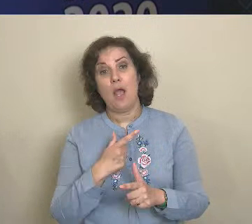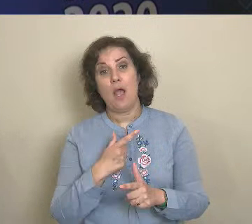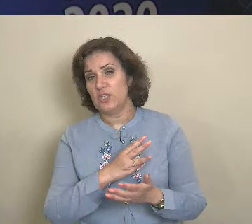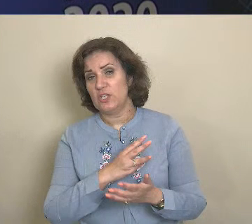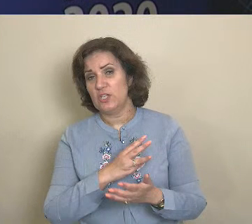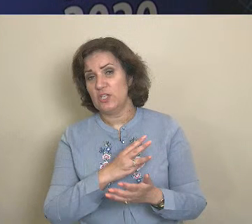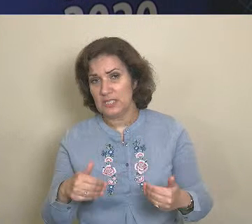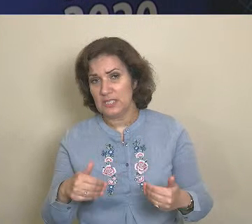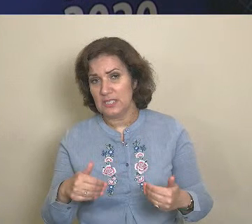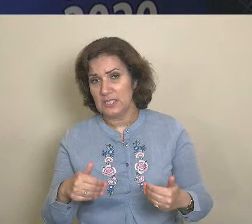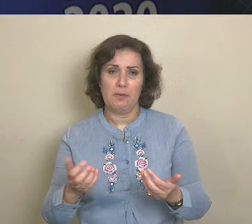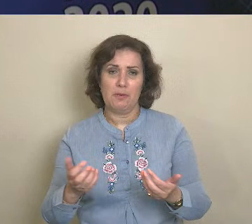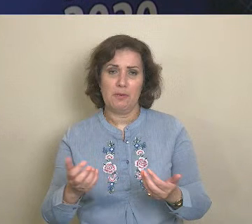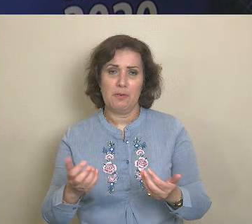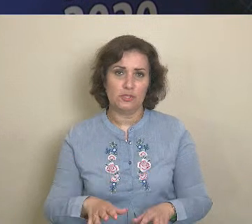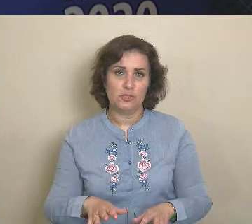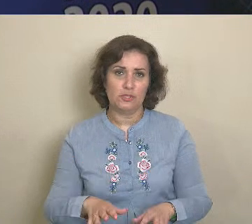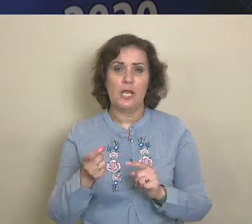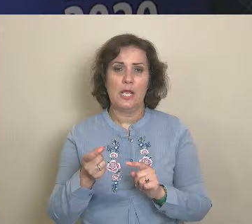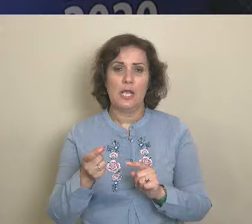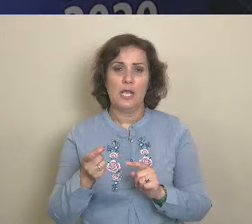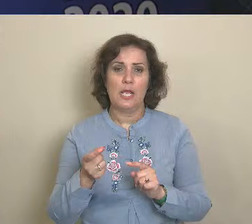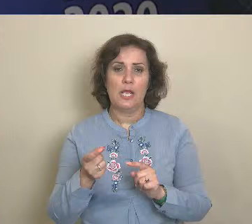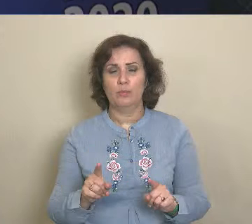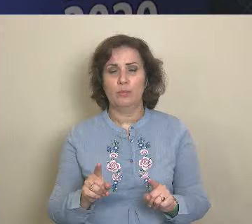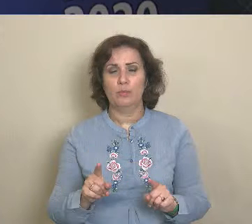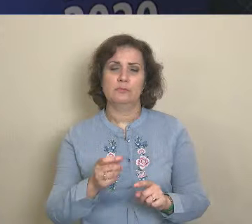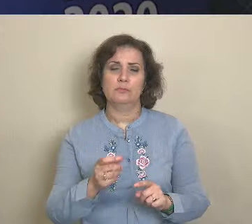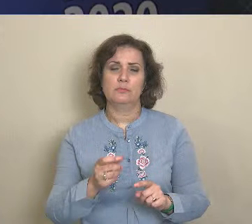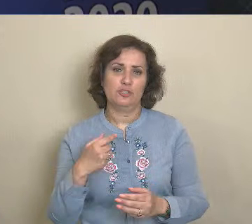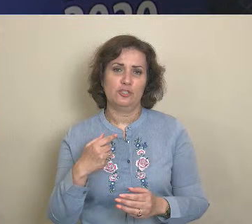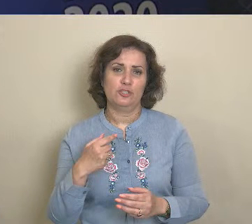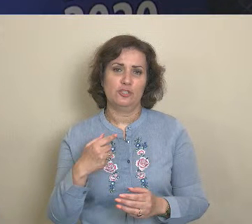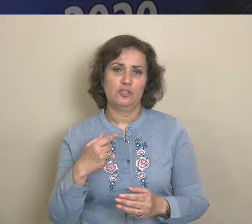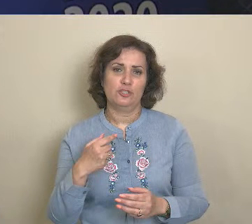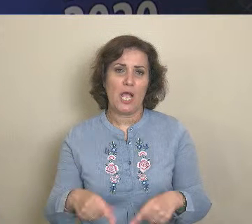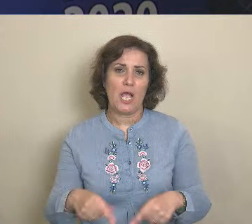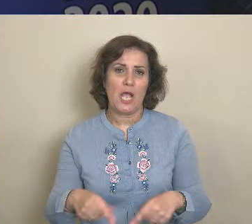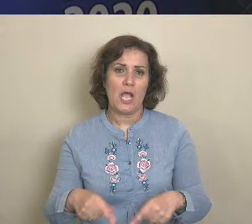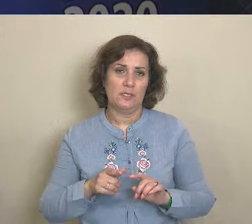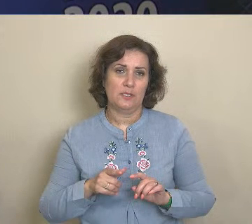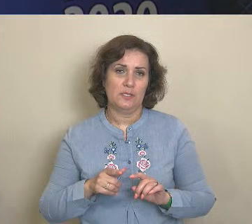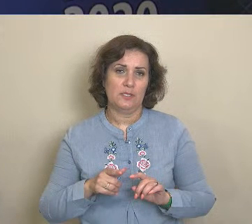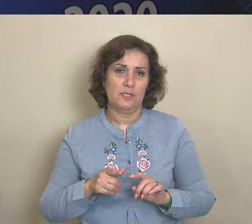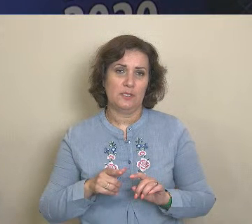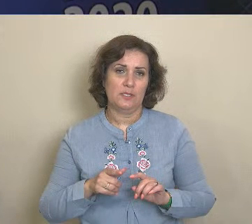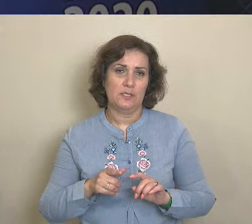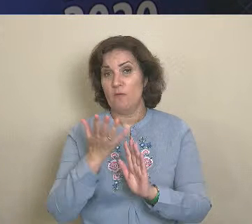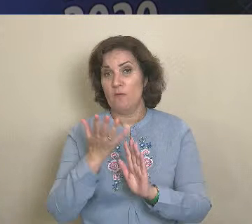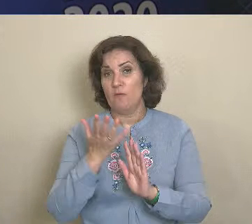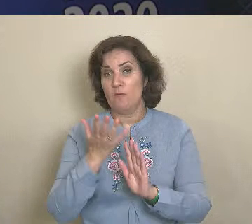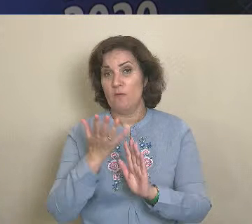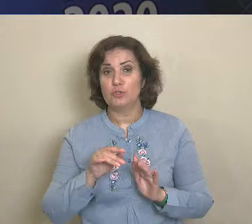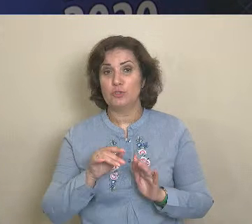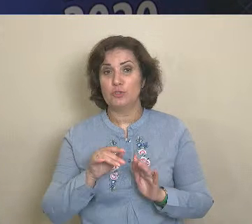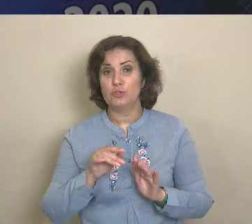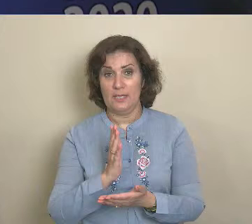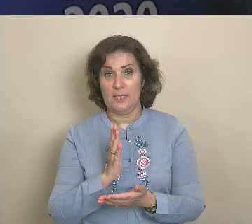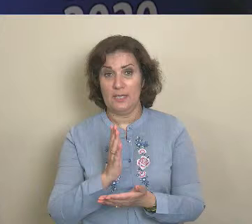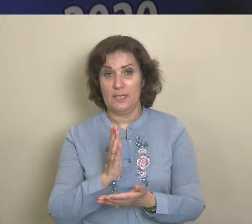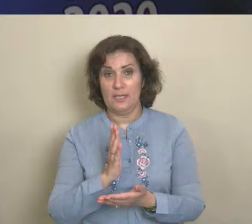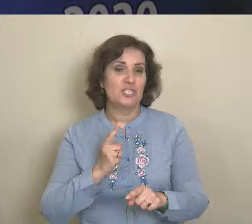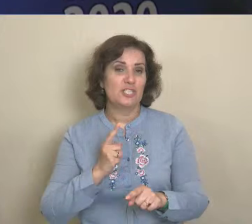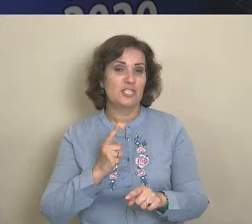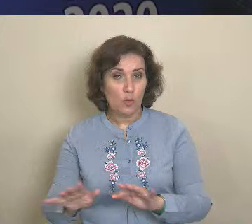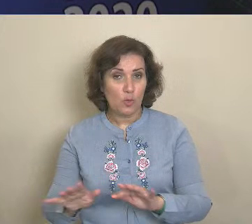And we initiate certain decisions to appropriately organize the electoral process,